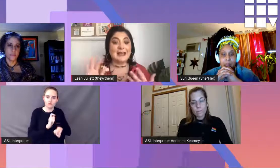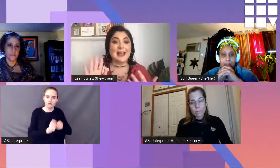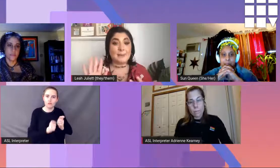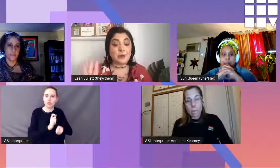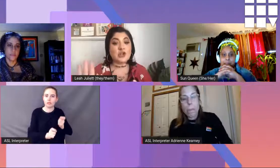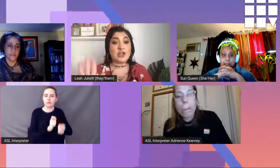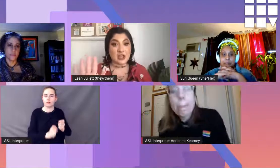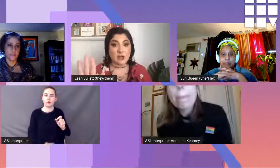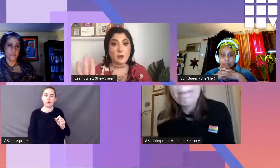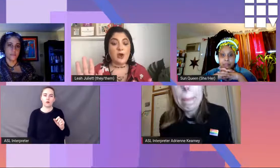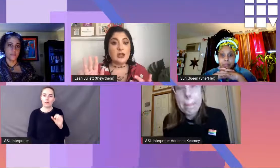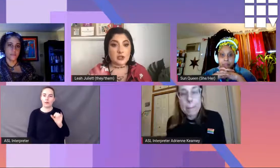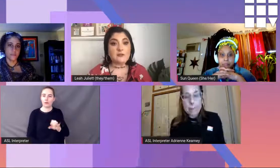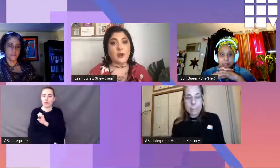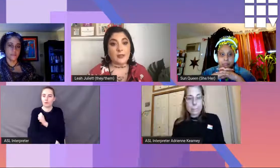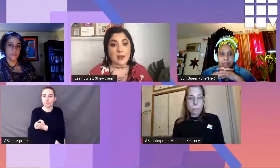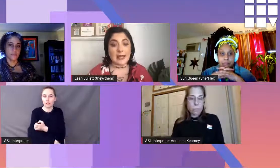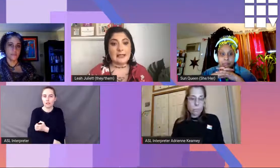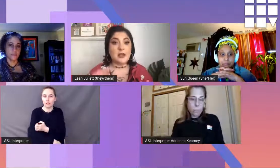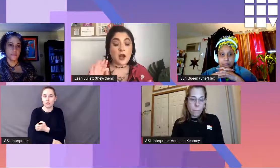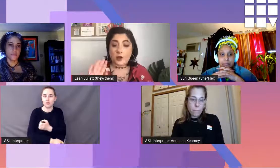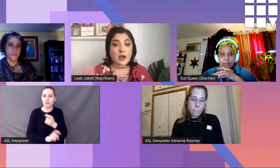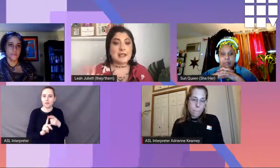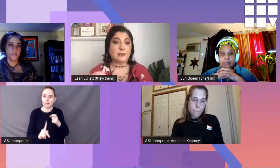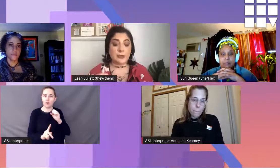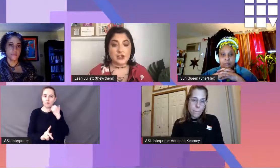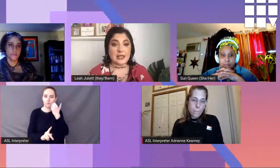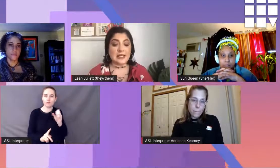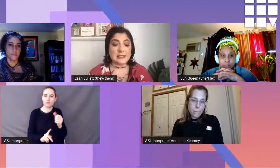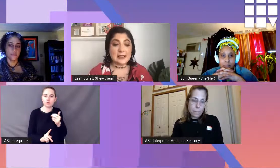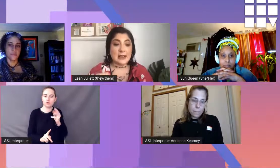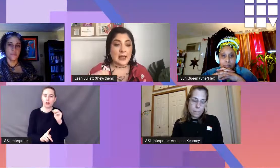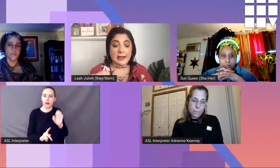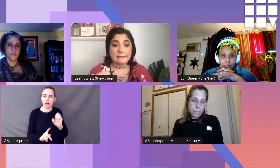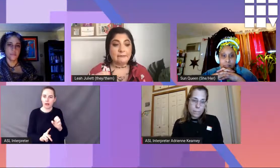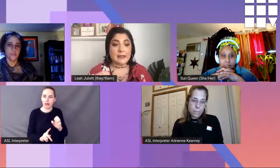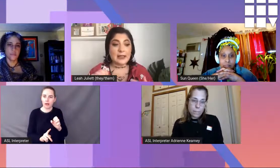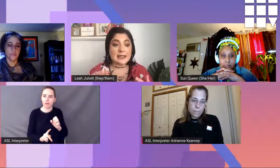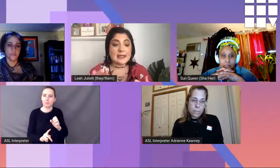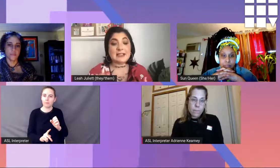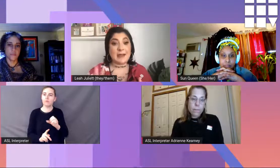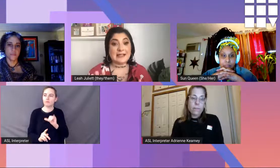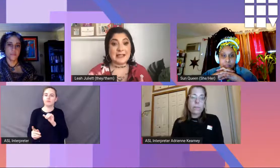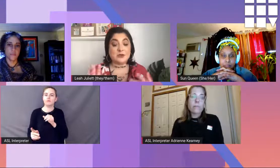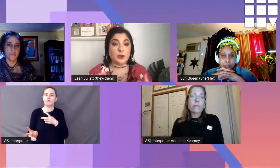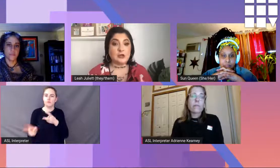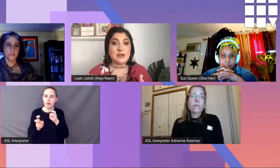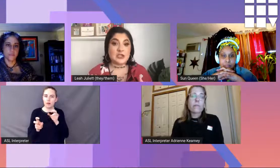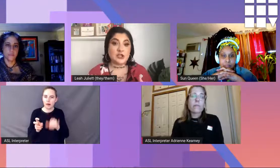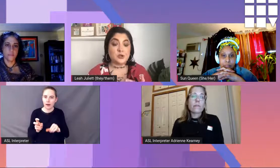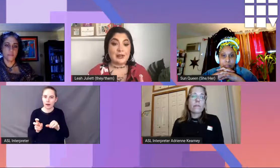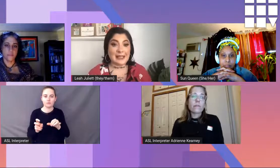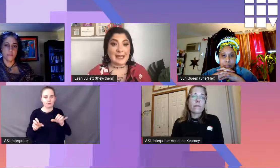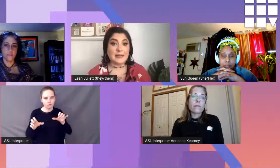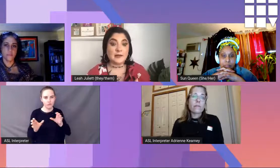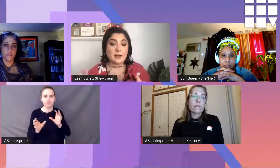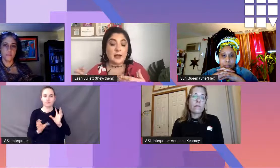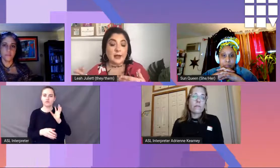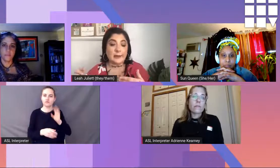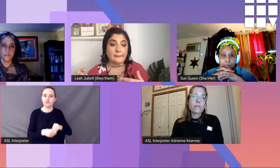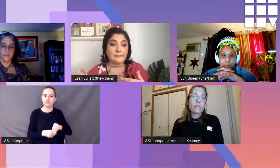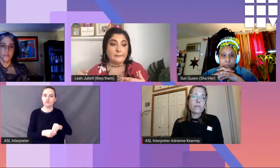recycling it and pushing you to the front lines, across the bridges, in the spaces where you need to